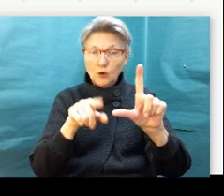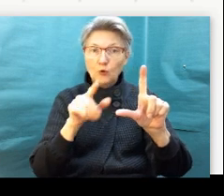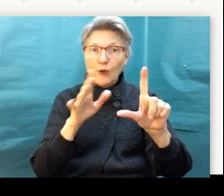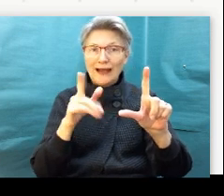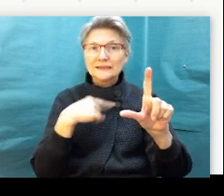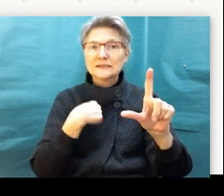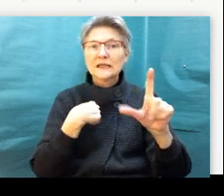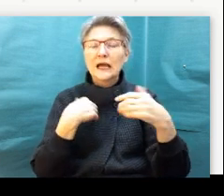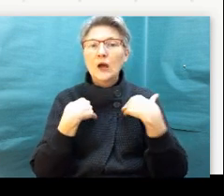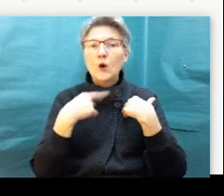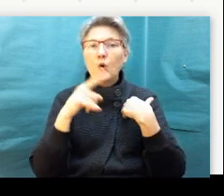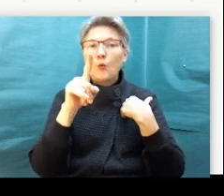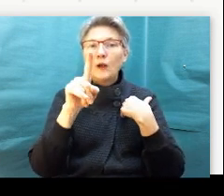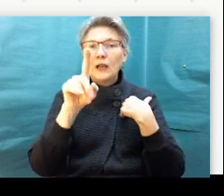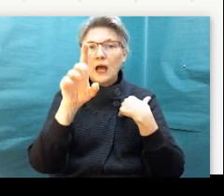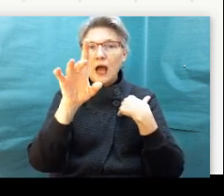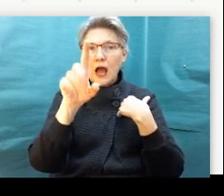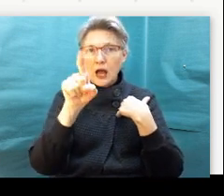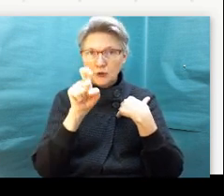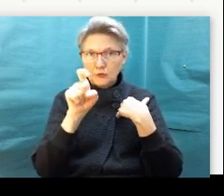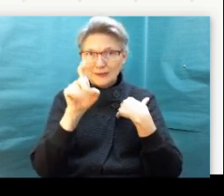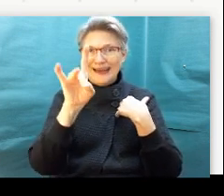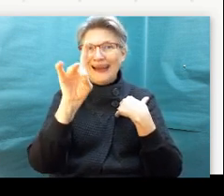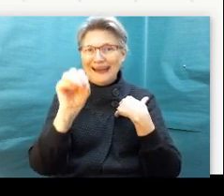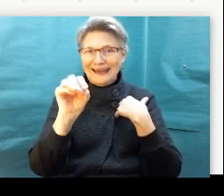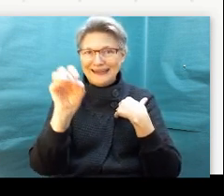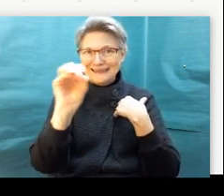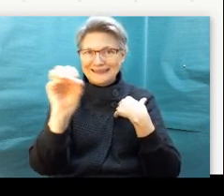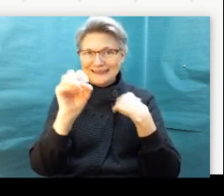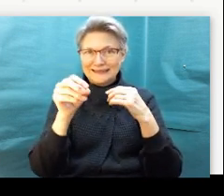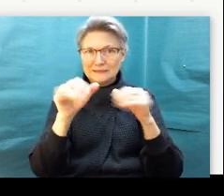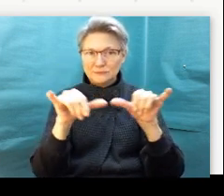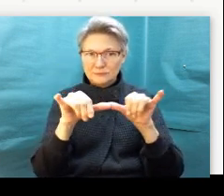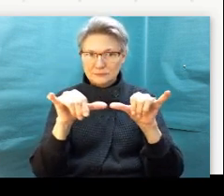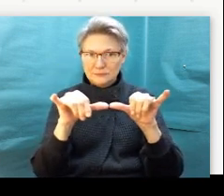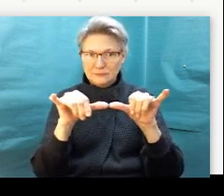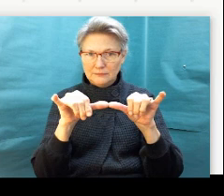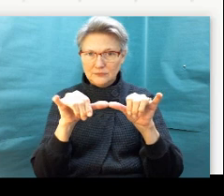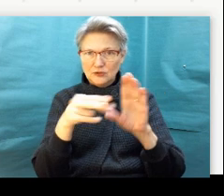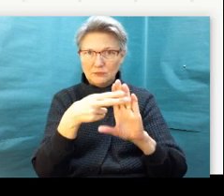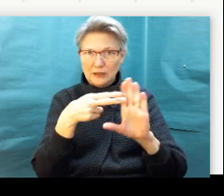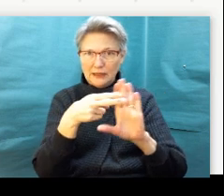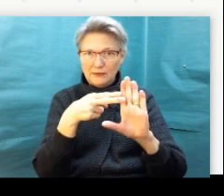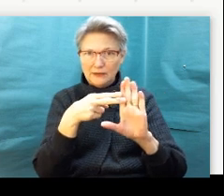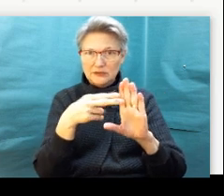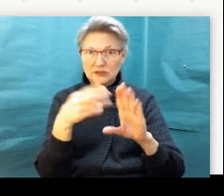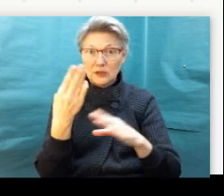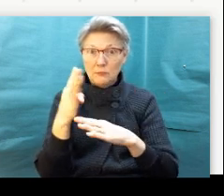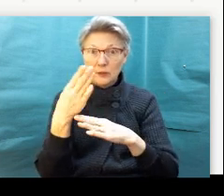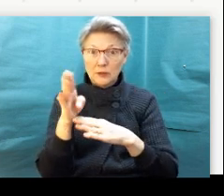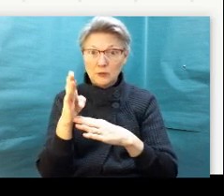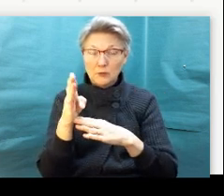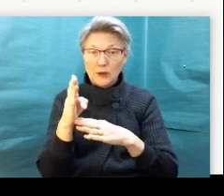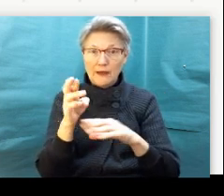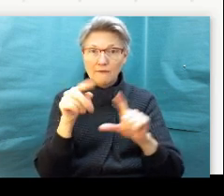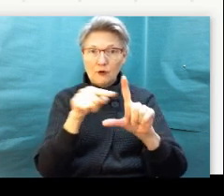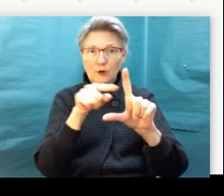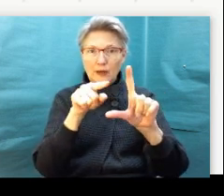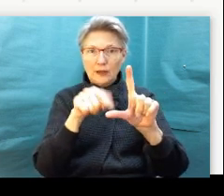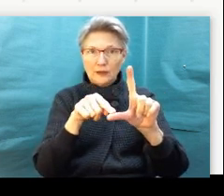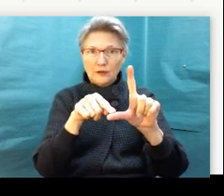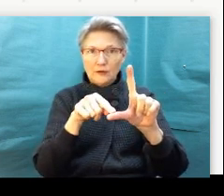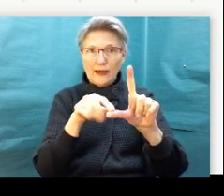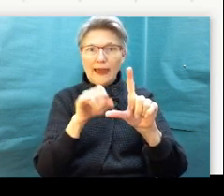has a 180-degree measurement. So I'm going to label this here. So the blue angle, we have our right angle, and here we